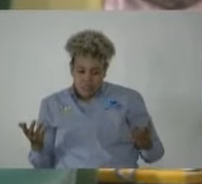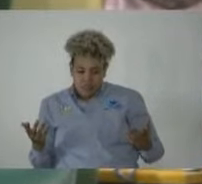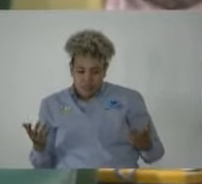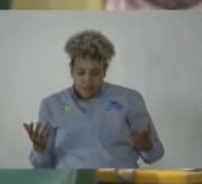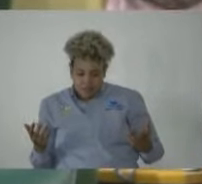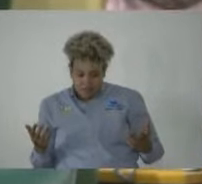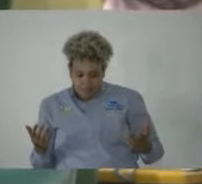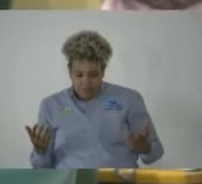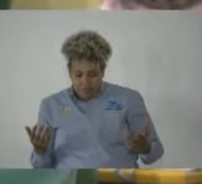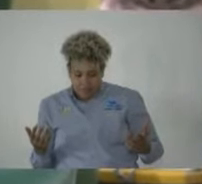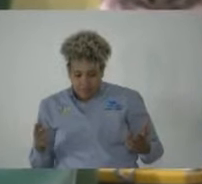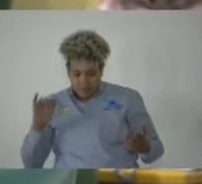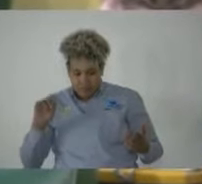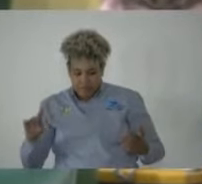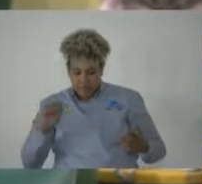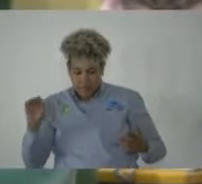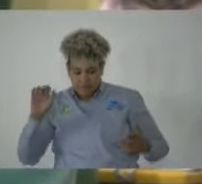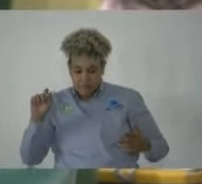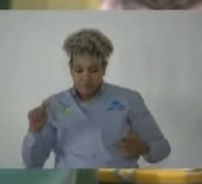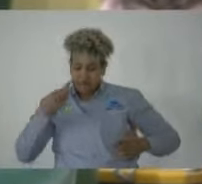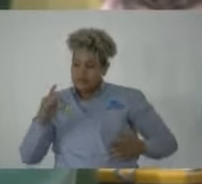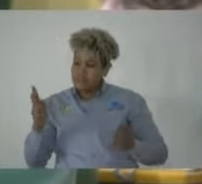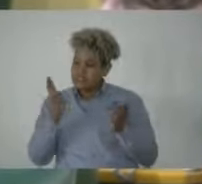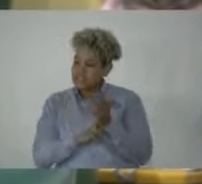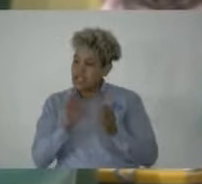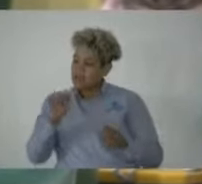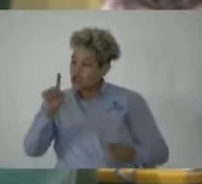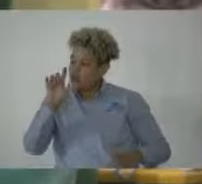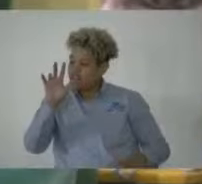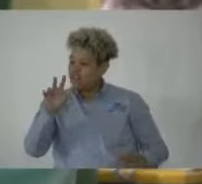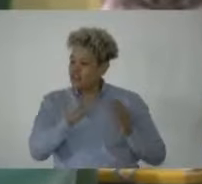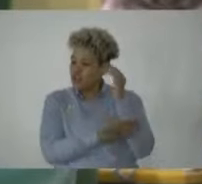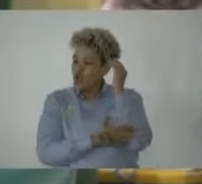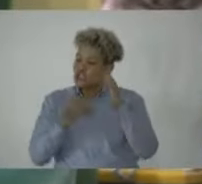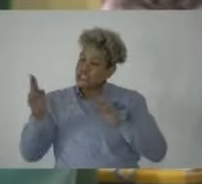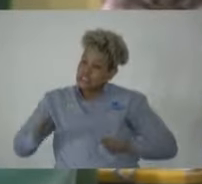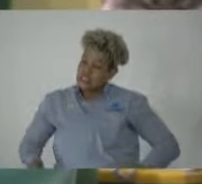of GATT, Mr. Speaker, signed by 153 countries.